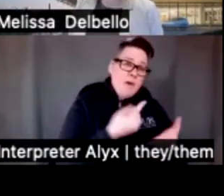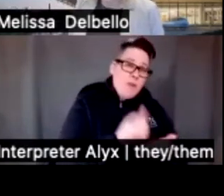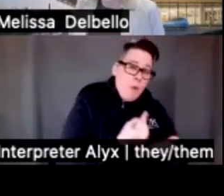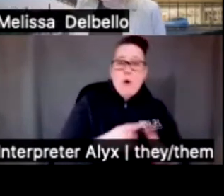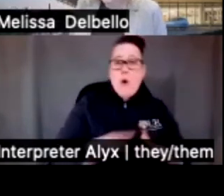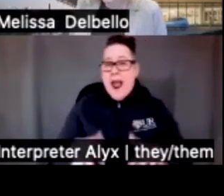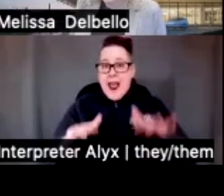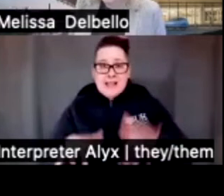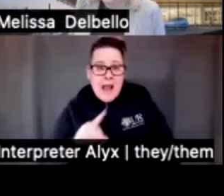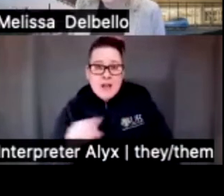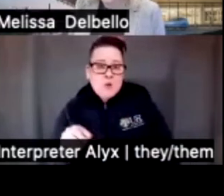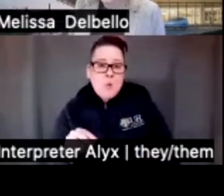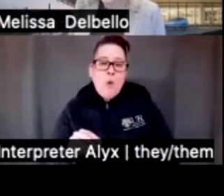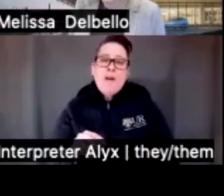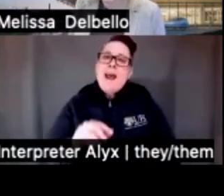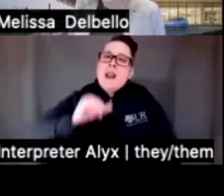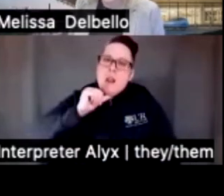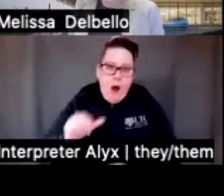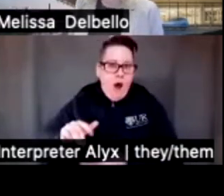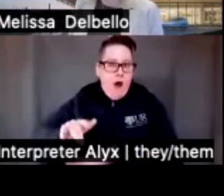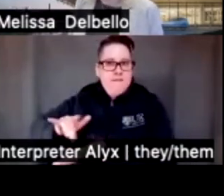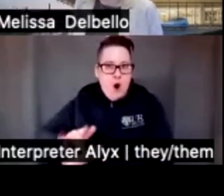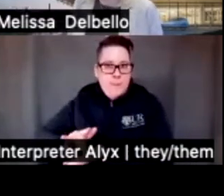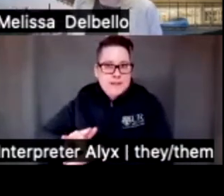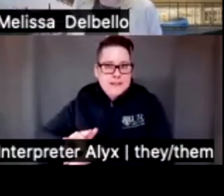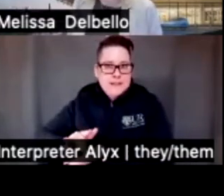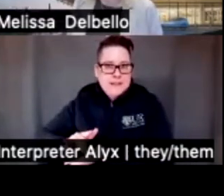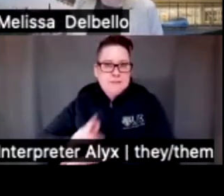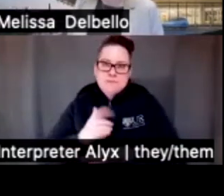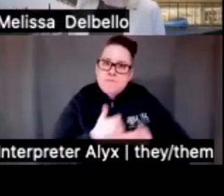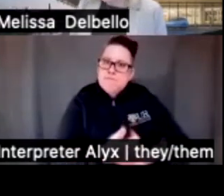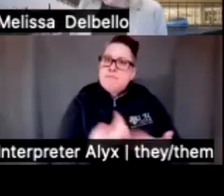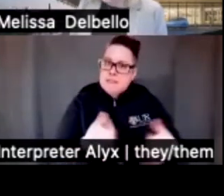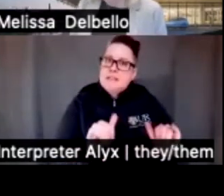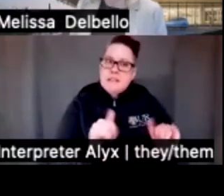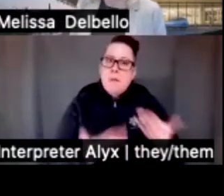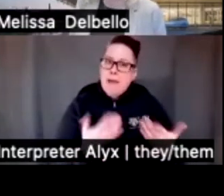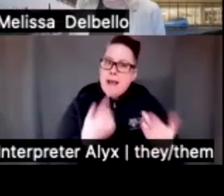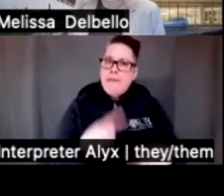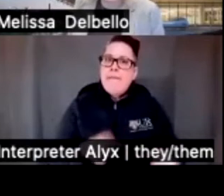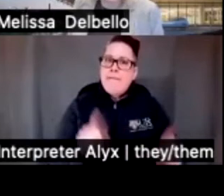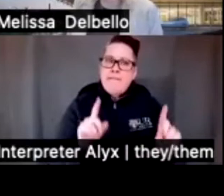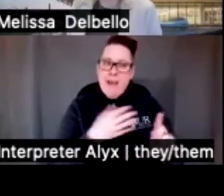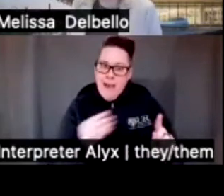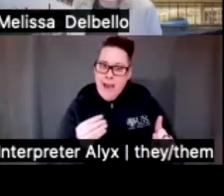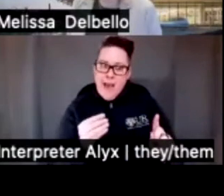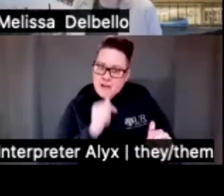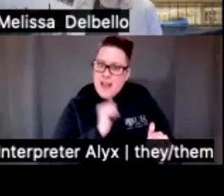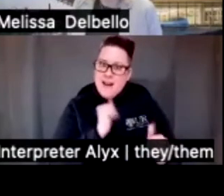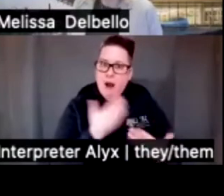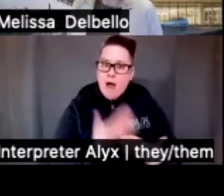anxiety disorders, that non-pharmacologic interventions may be effective and quite well